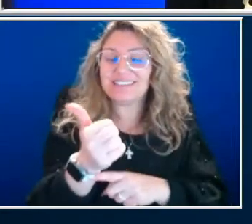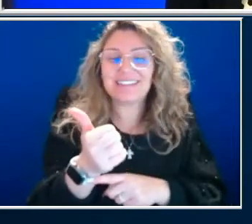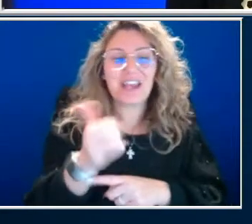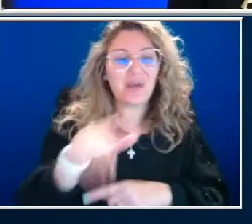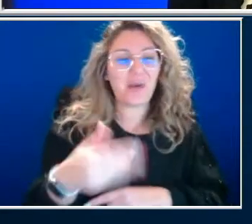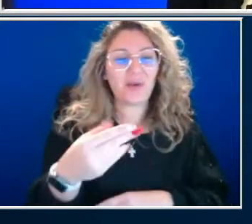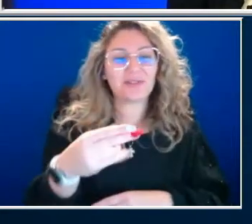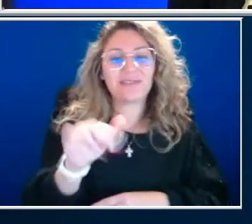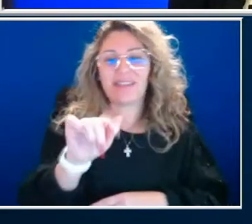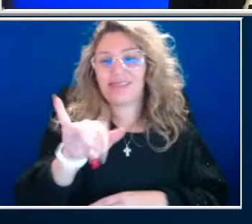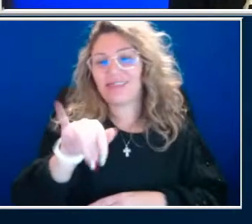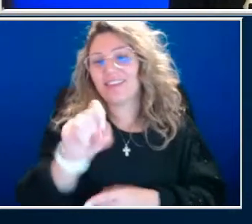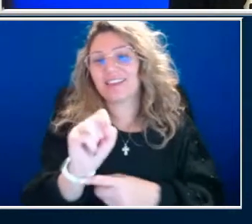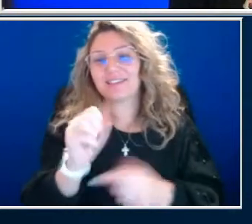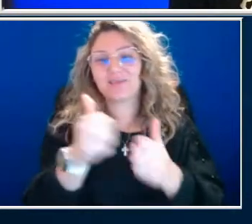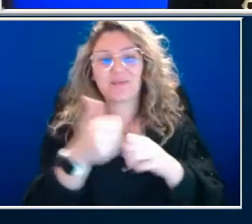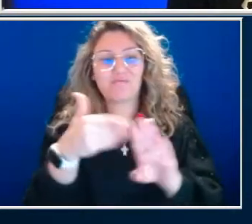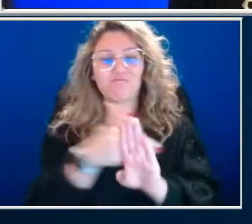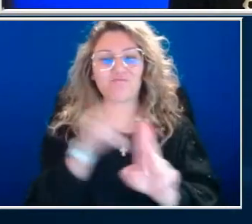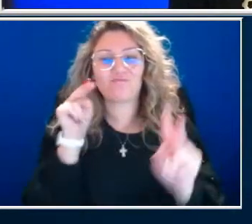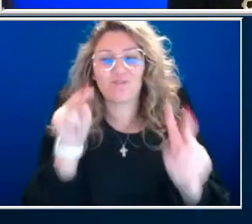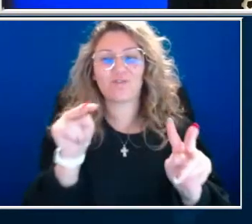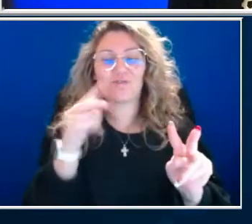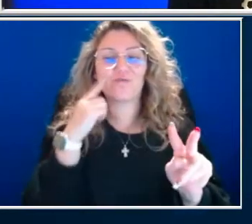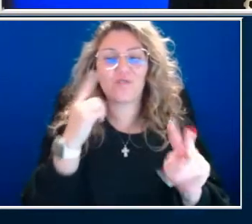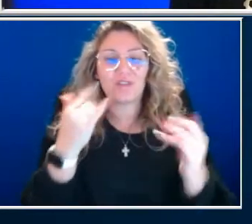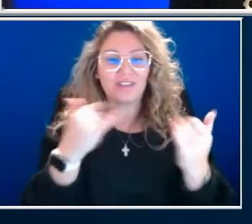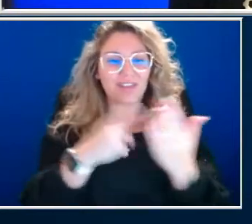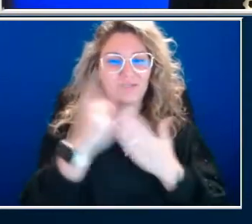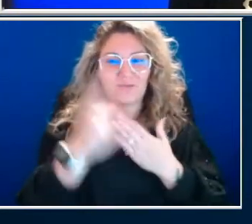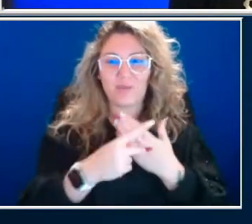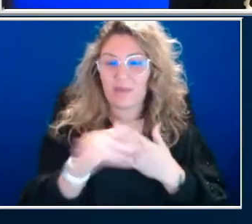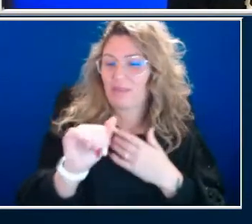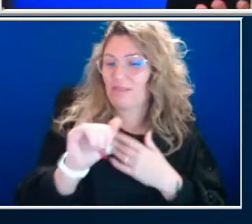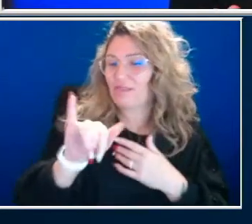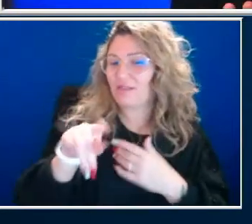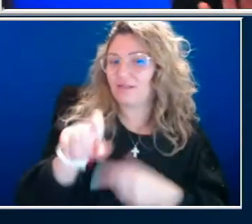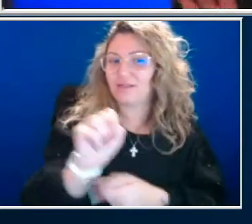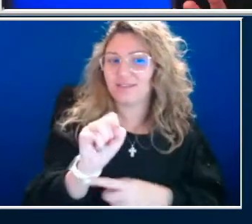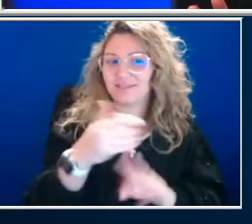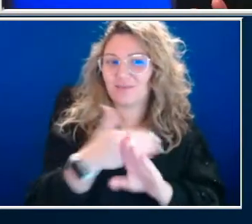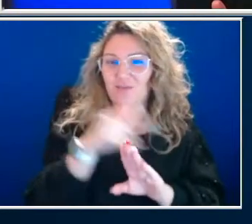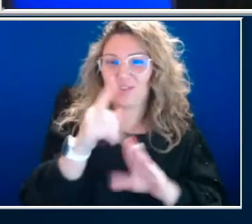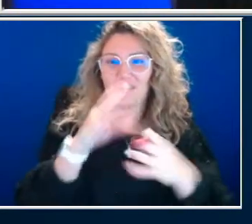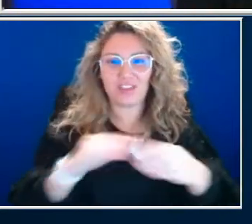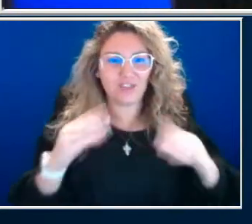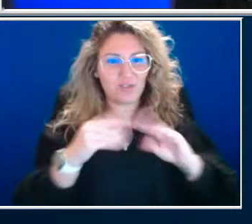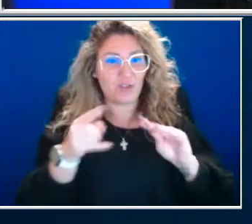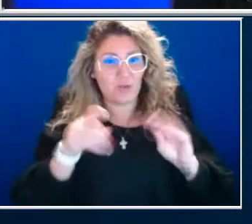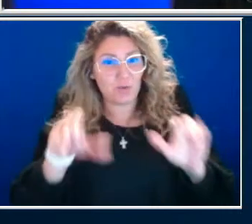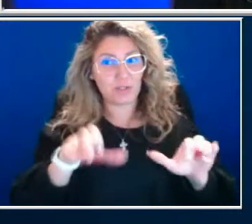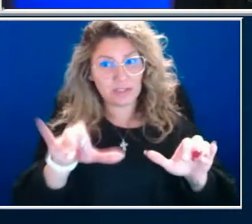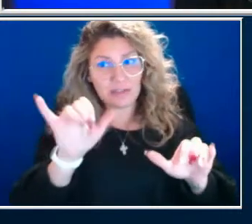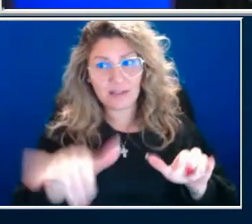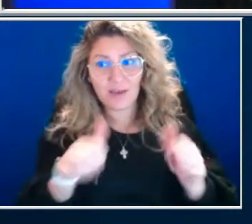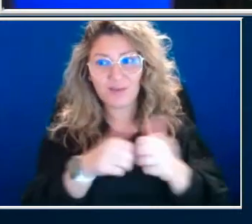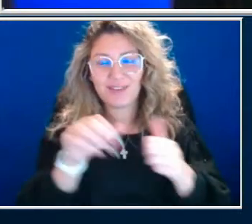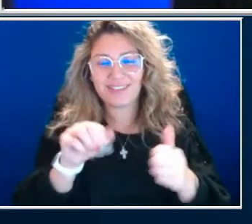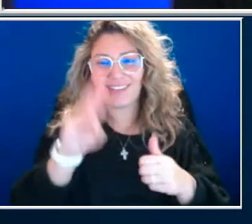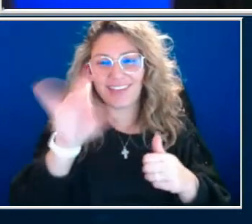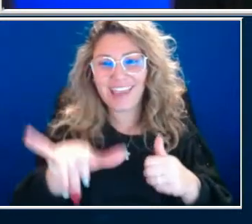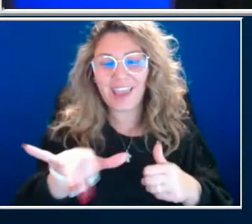preview of today's program. And Alexis, I have to say, before we get to this story, you had done the story with Amy, and I'm just so fascinated